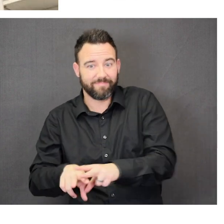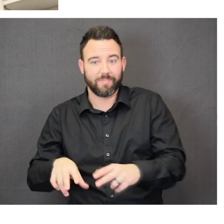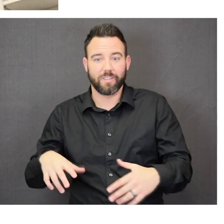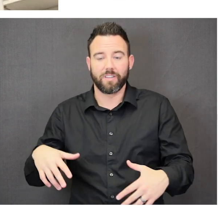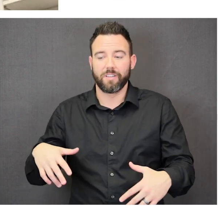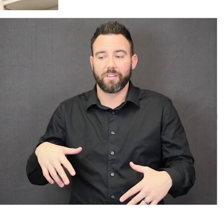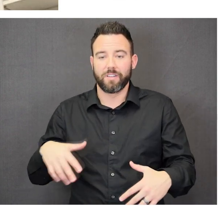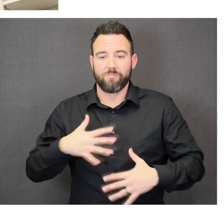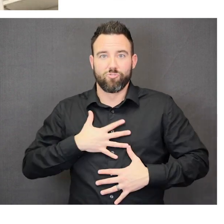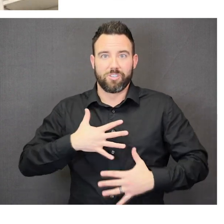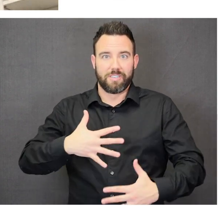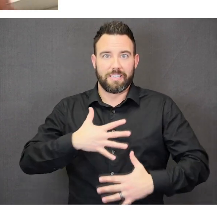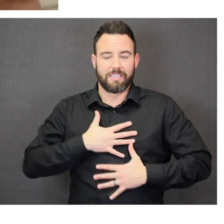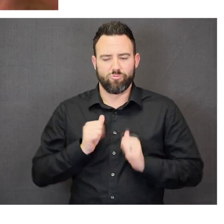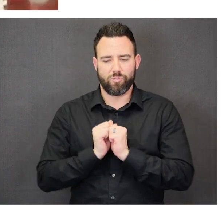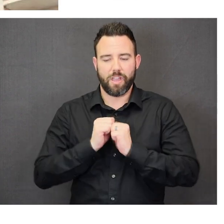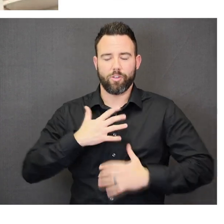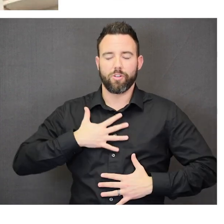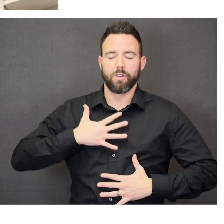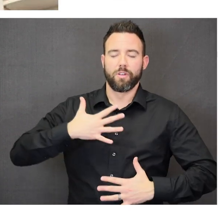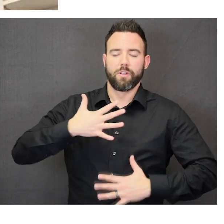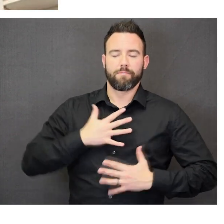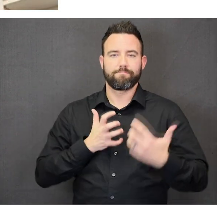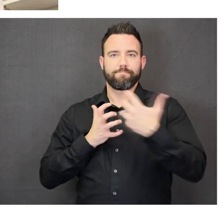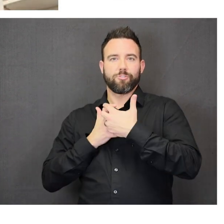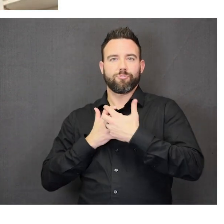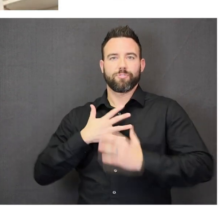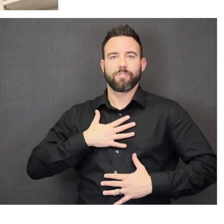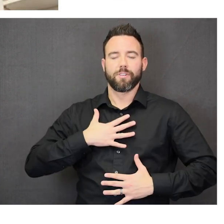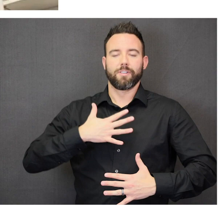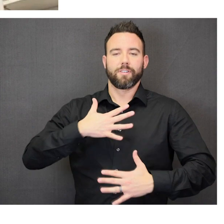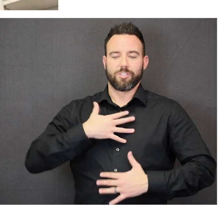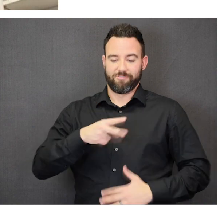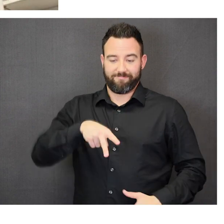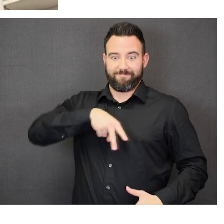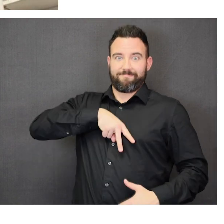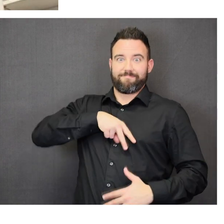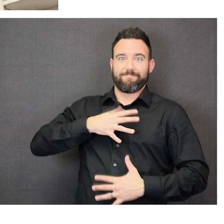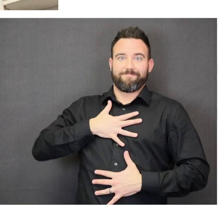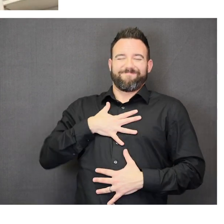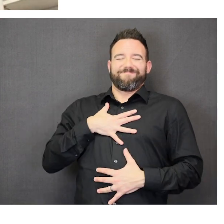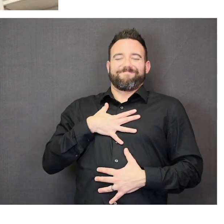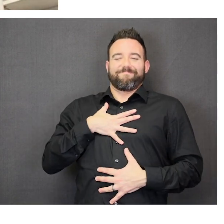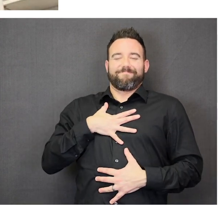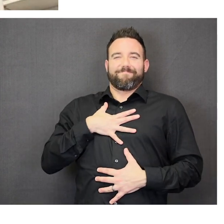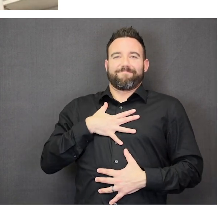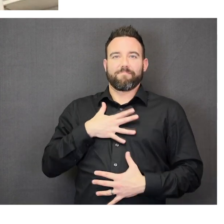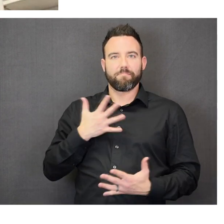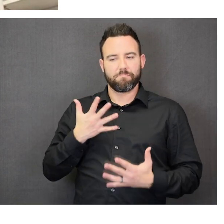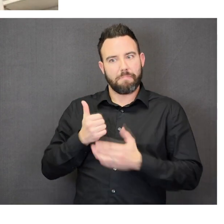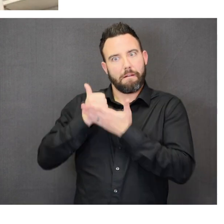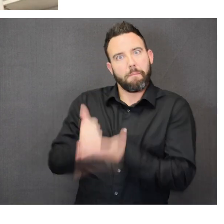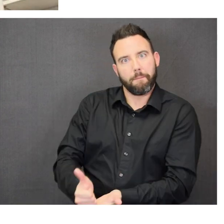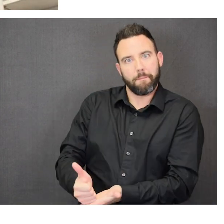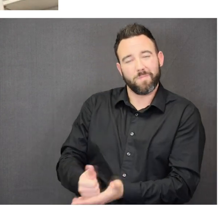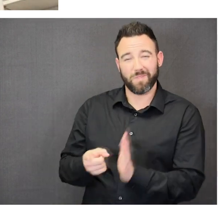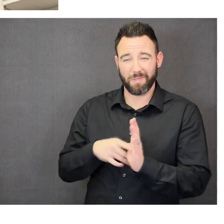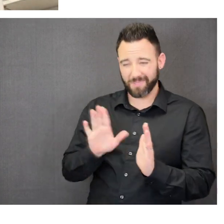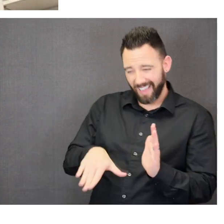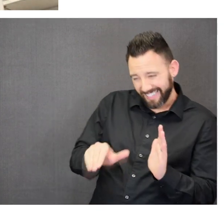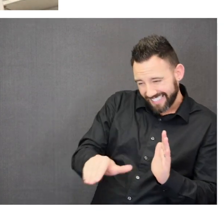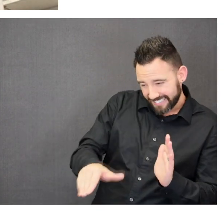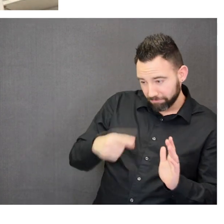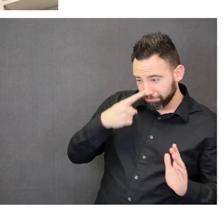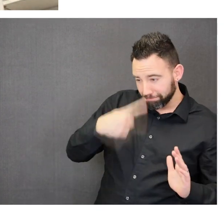then breathing, and then I'm literally grounding her. Sometimes I will ask her to help me.